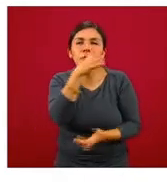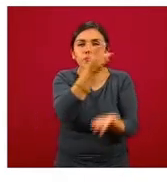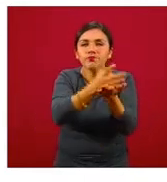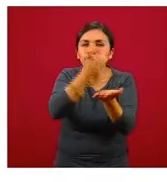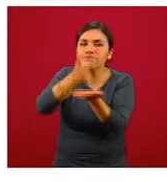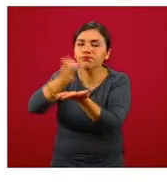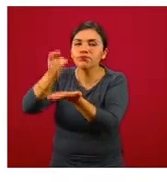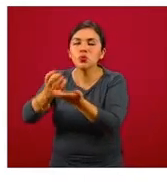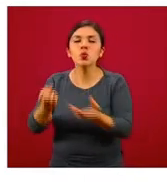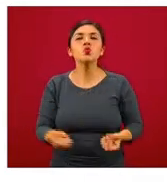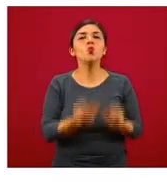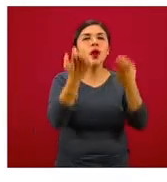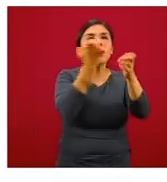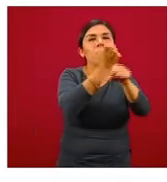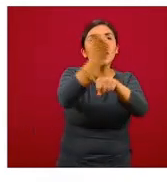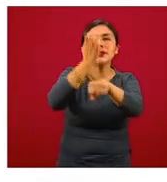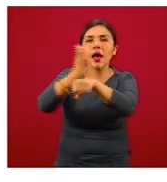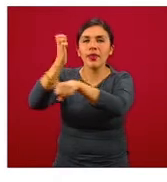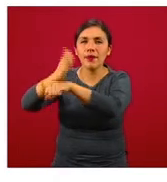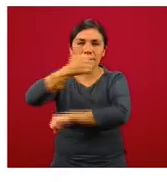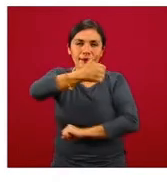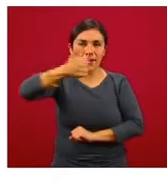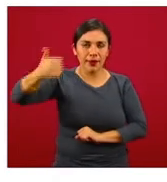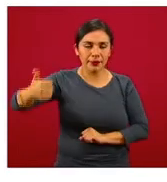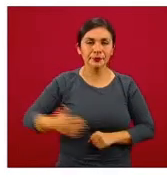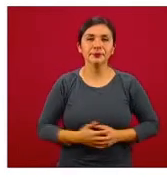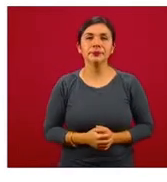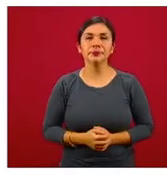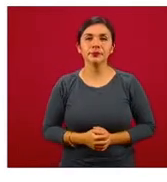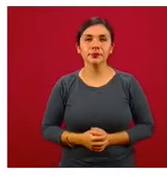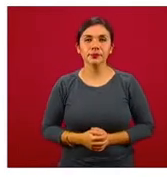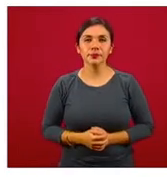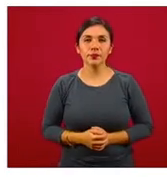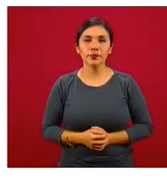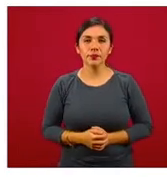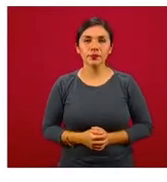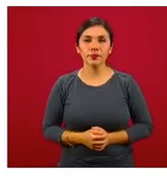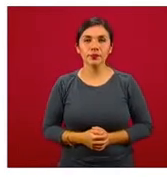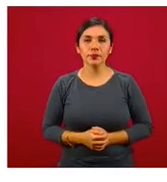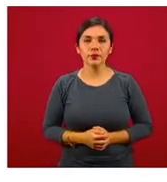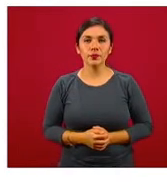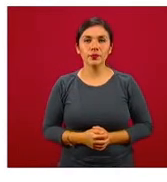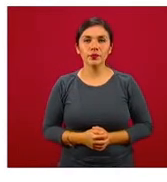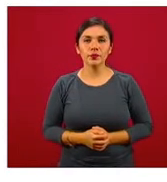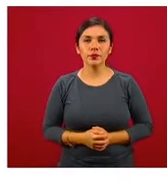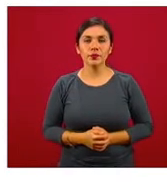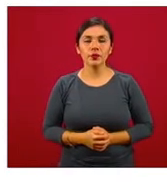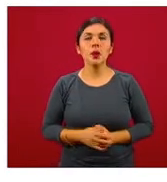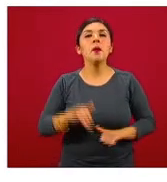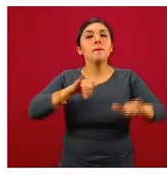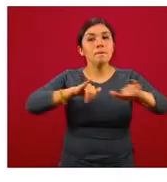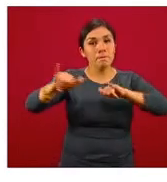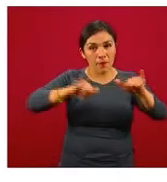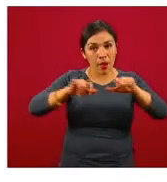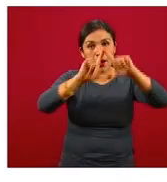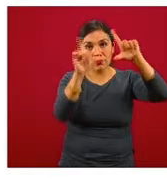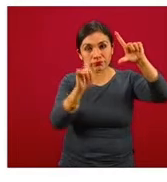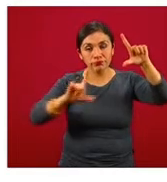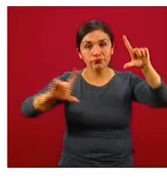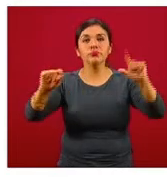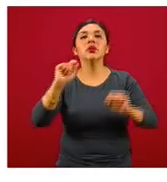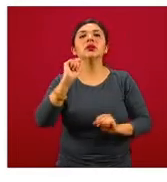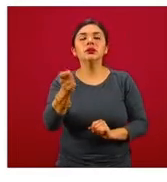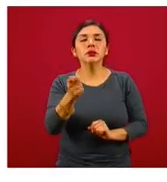identificar as los a bar valores graph. totales para You can cada see una de for estas each state entidades. how many La siguiente confirmed diapositiva active veremos cases ahora they sí la have there. distribución por tasa de Here's the incidencia